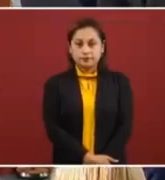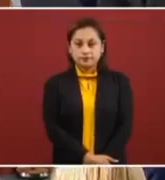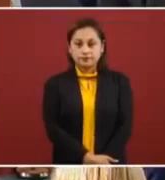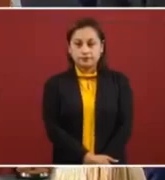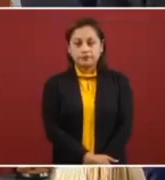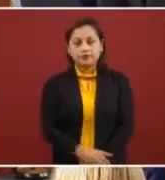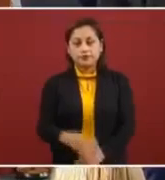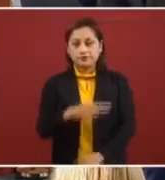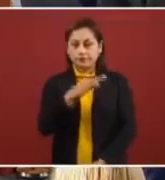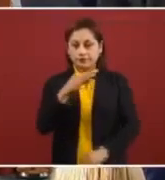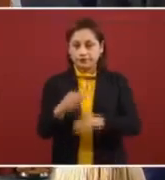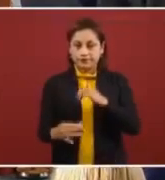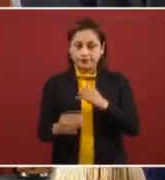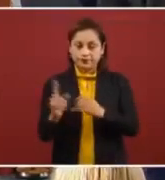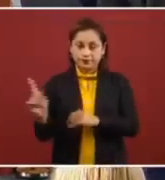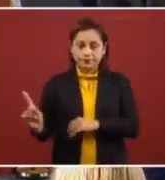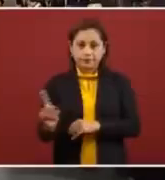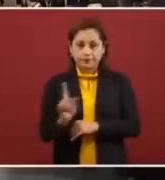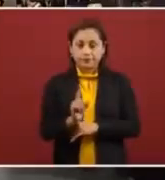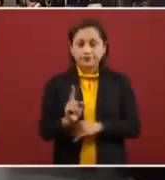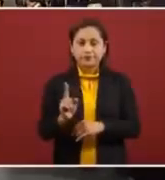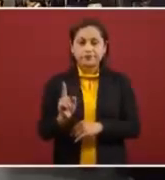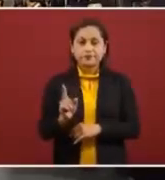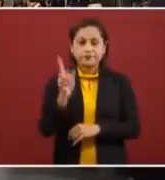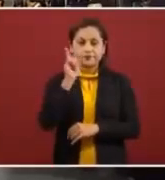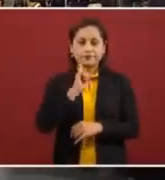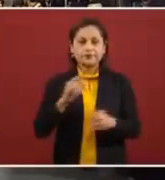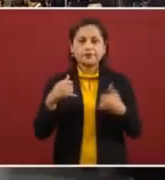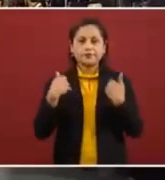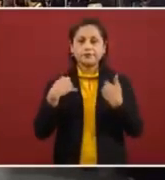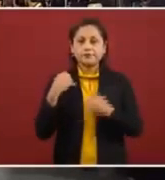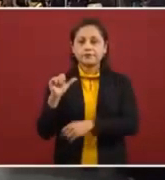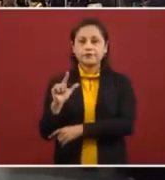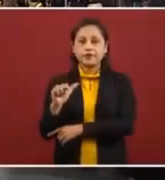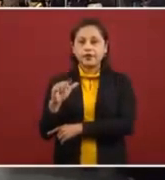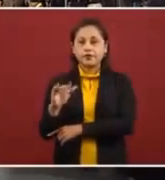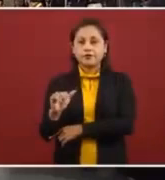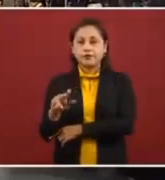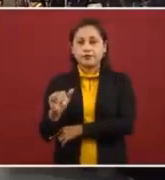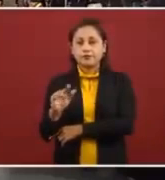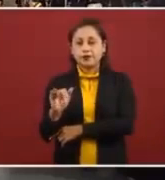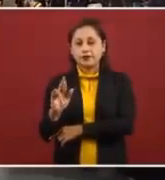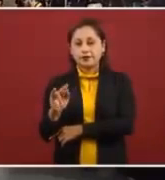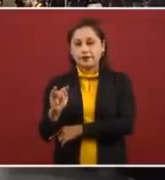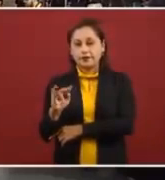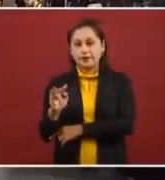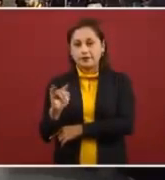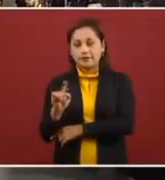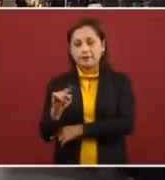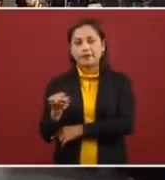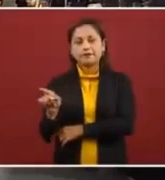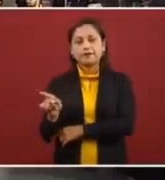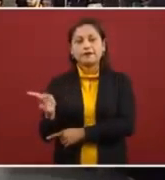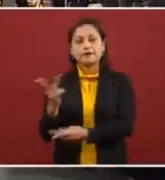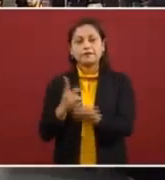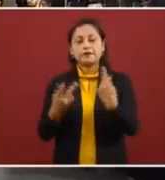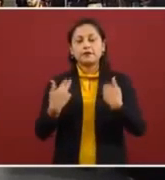Ow. And then they're going to Alma Lisset,